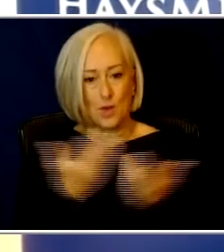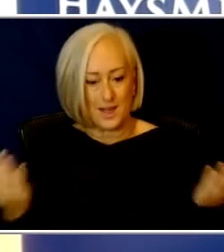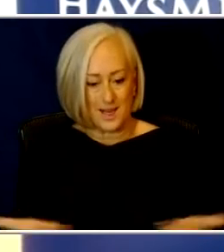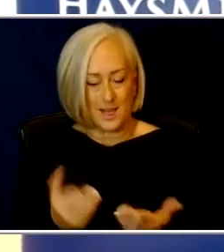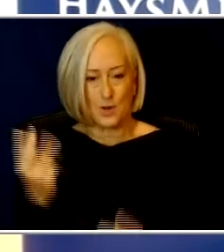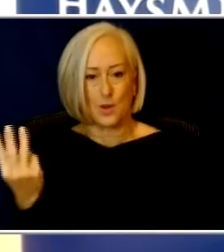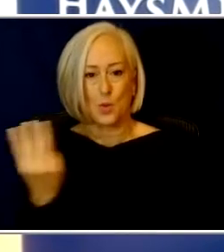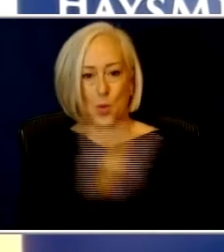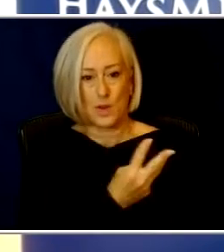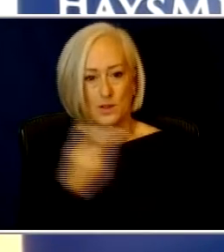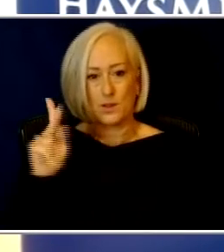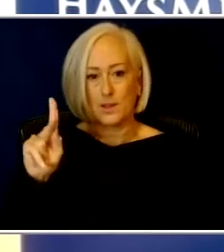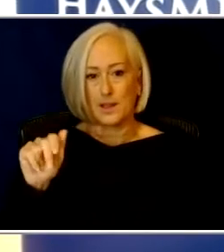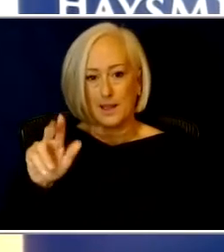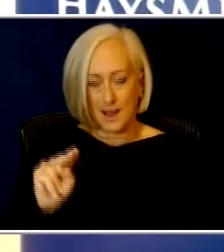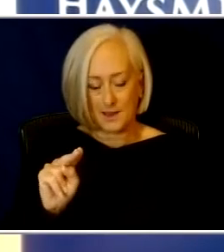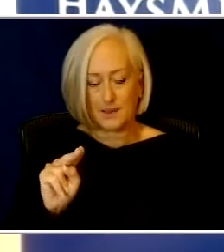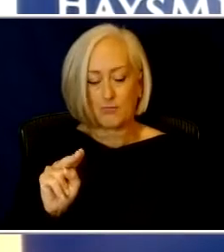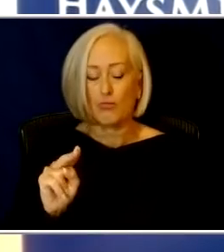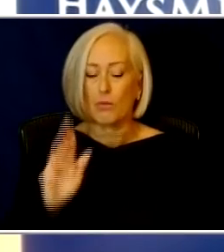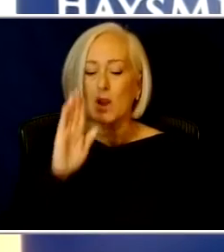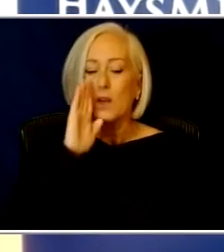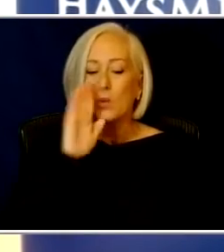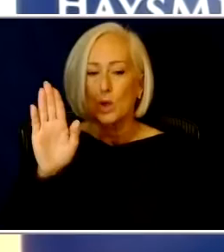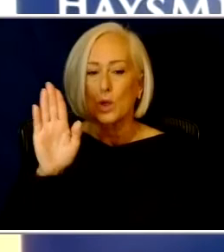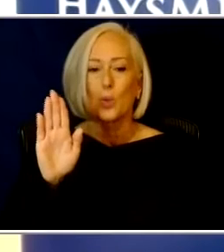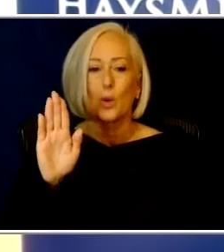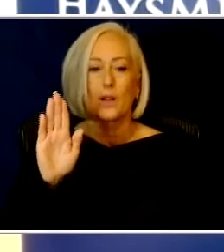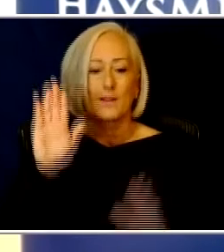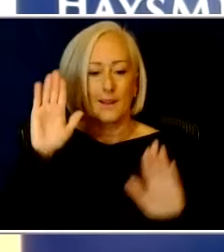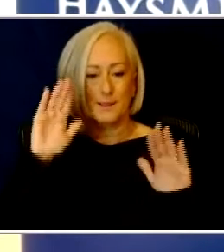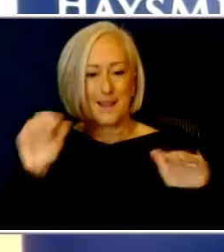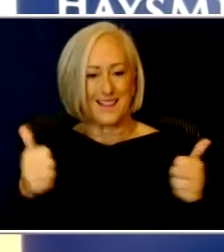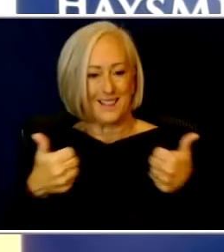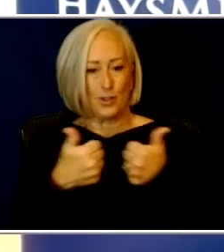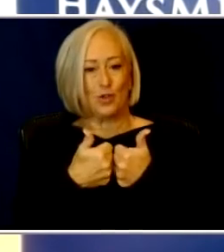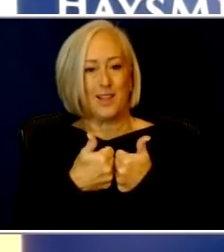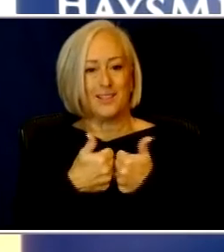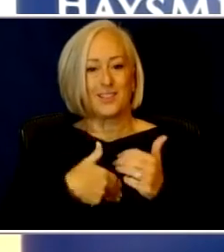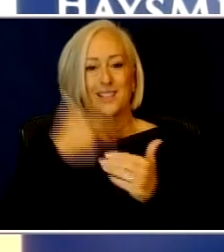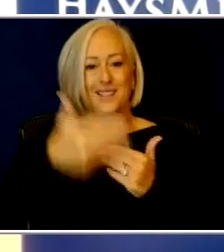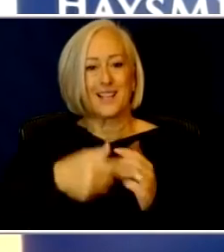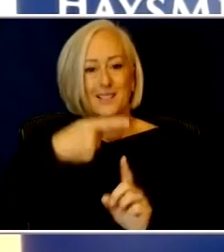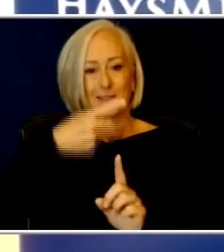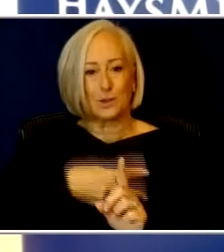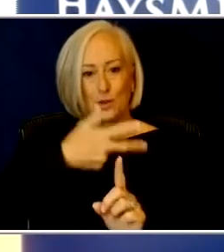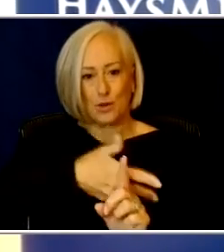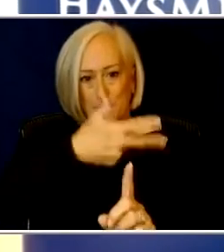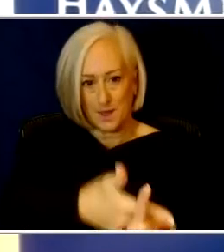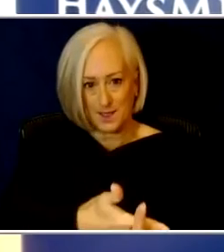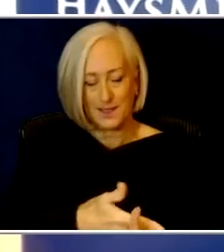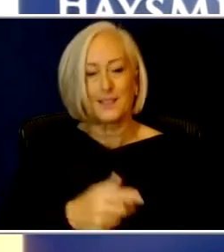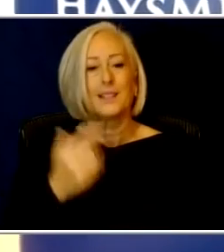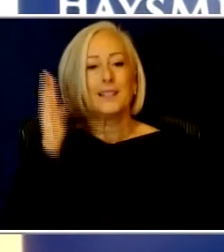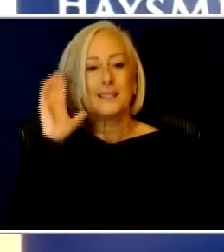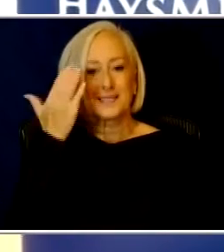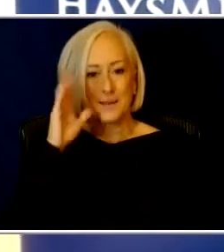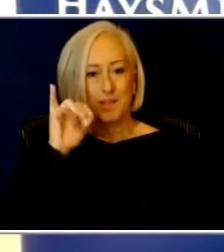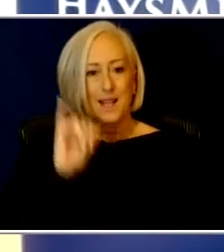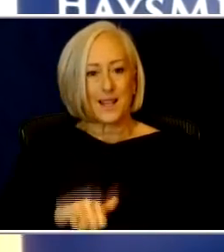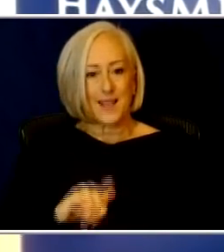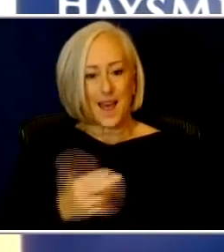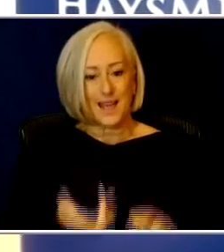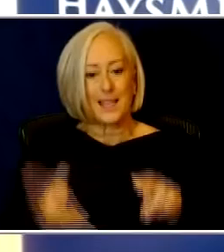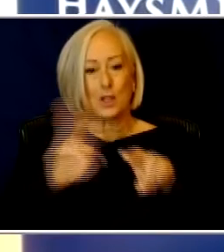challenging season over the next few months. It seems like this spike always seems to happen after Halloween as we